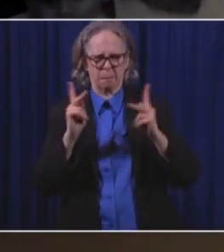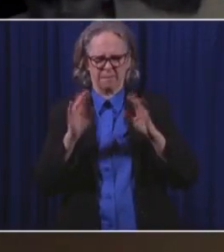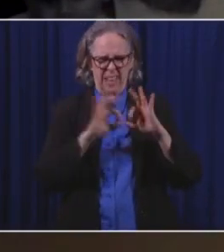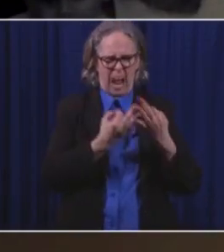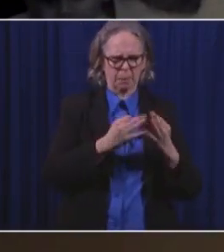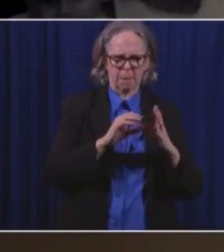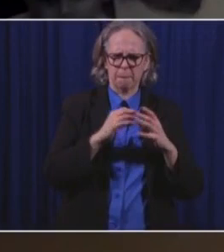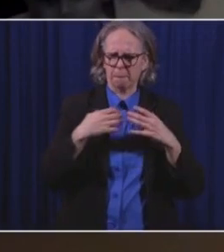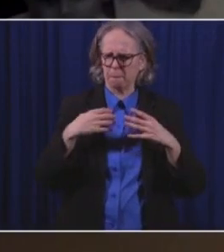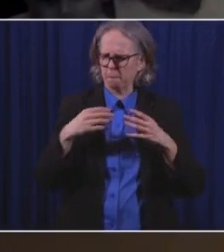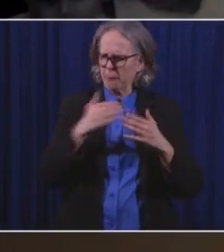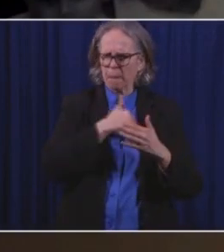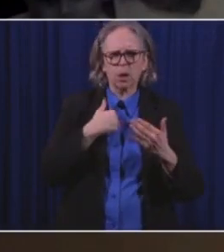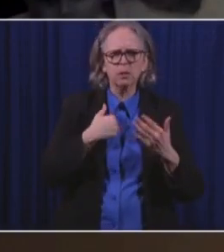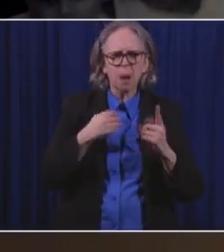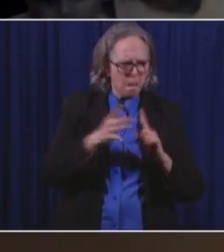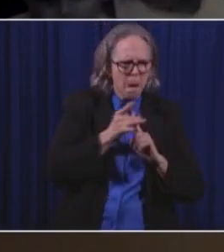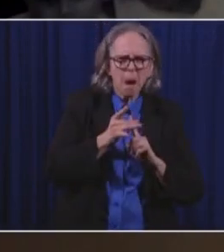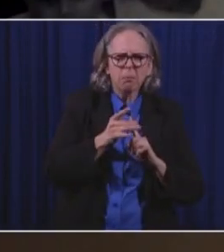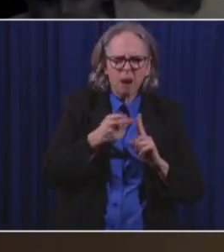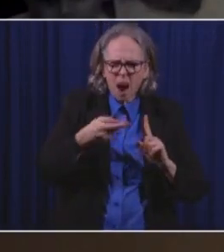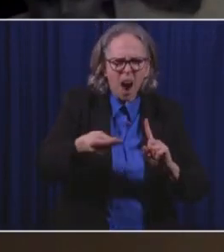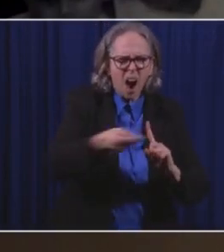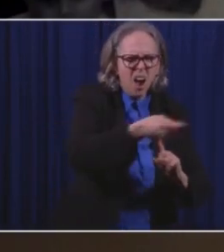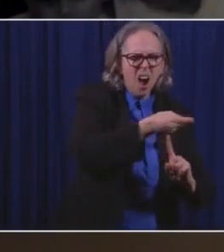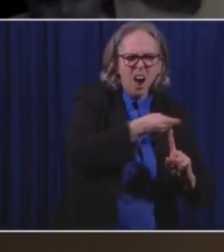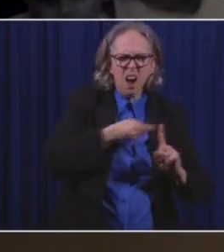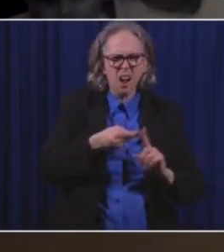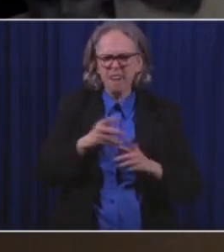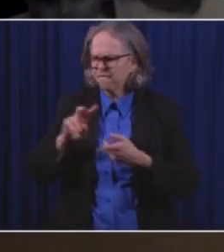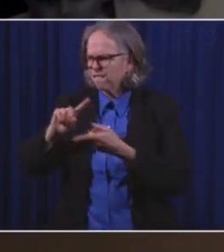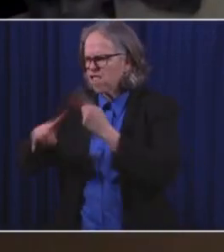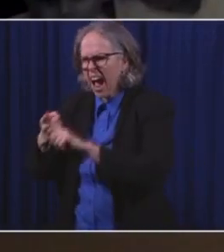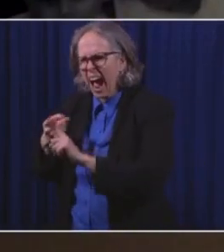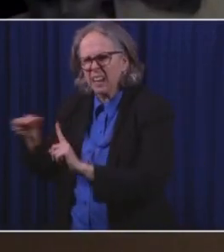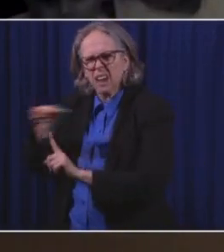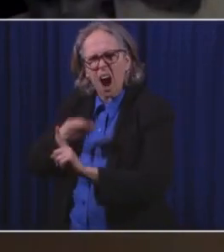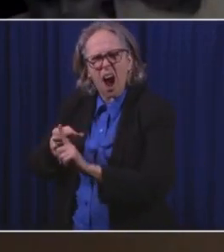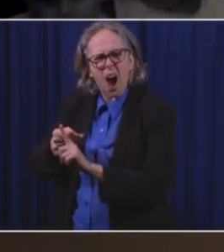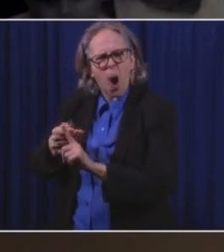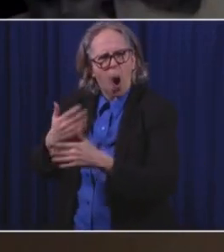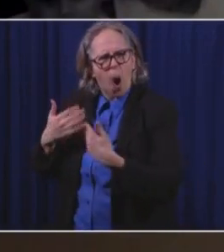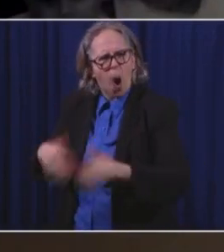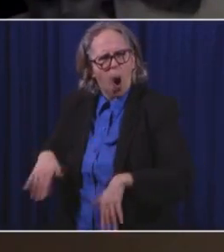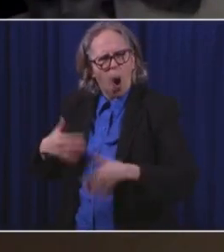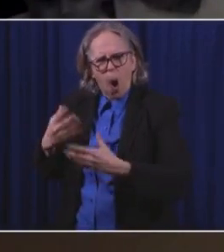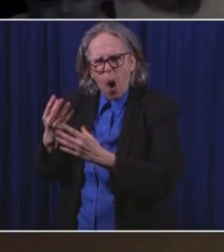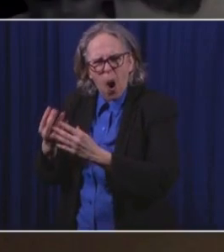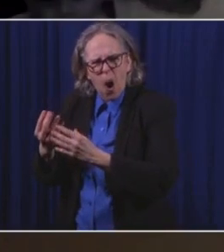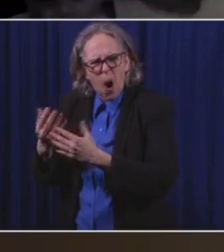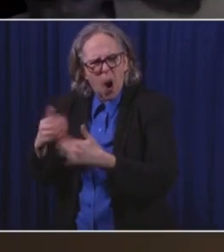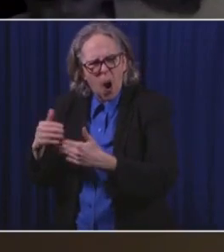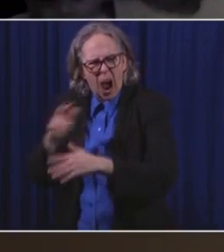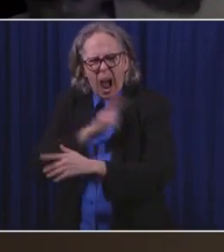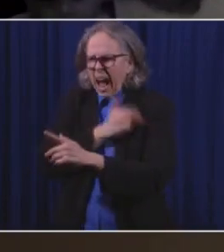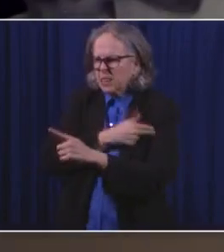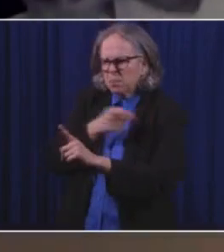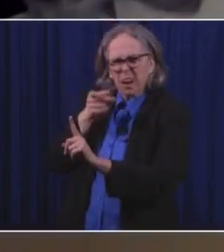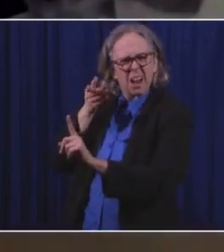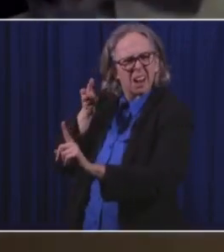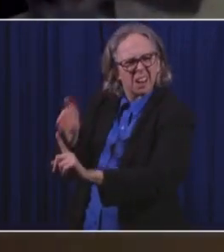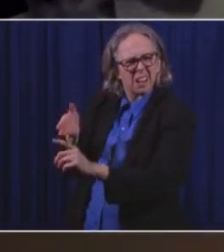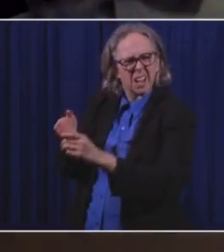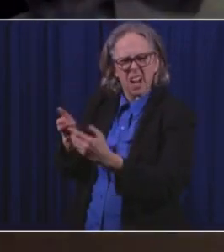associate together getting sick at the same time. And most of the cases that we're seeing in the hospital often tie back to these mass